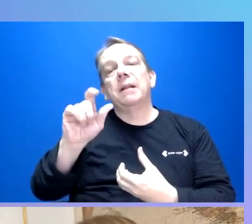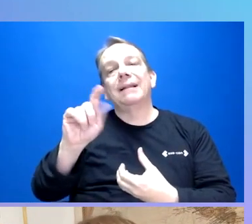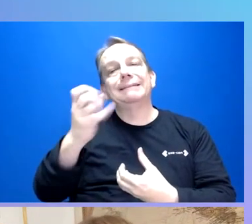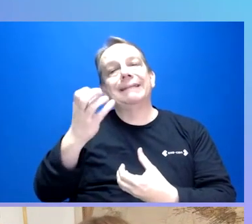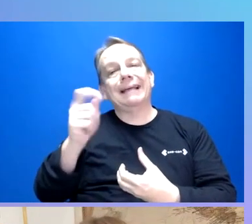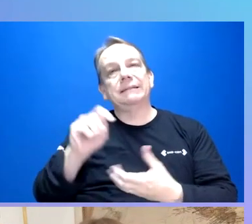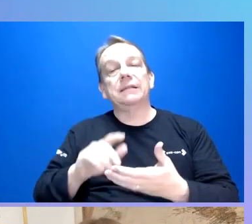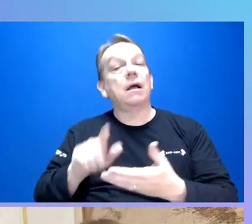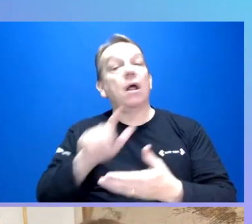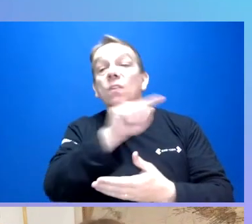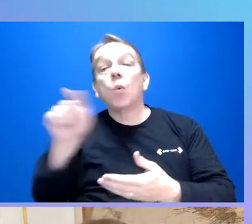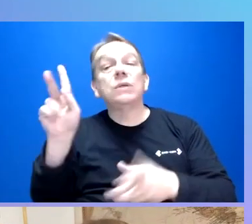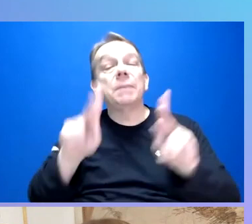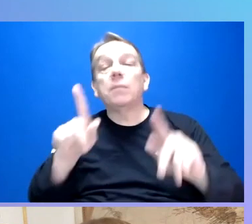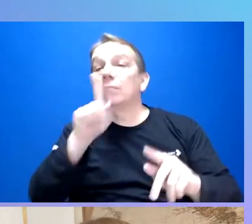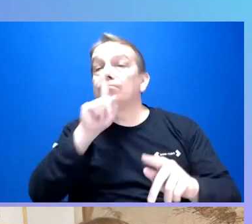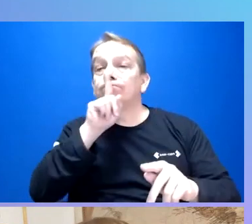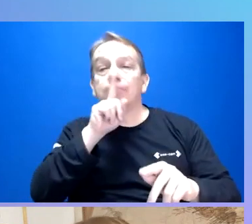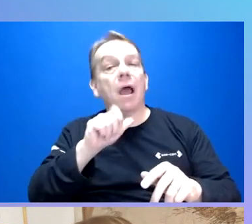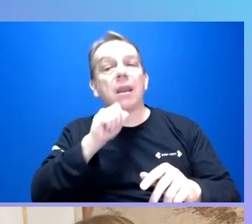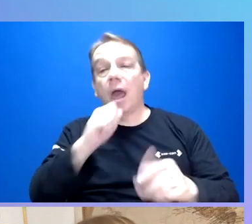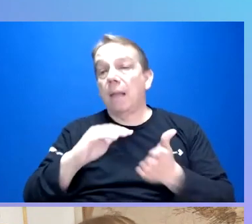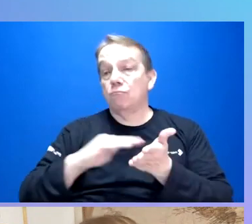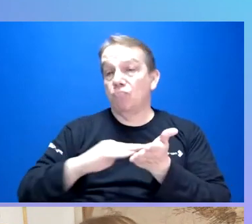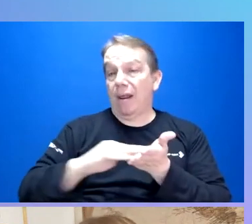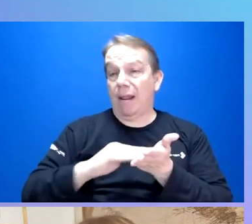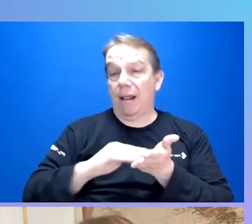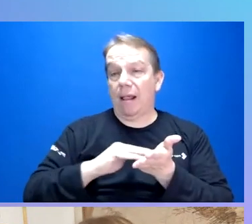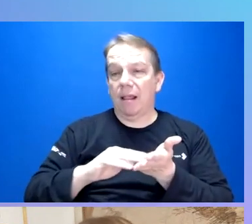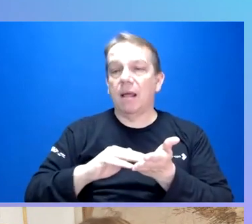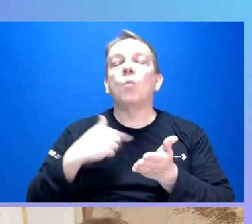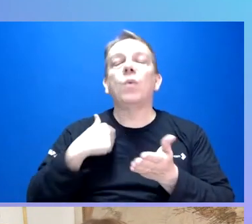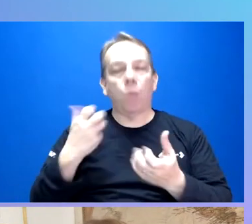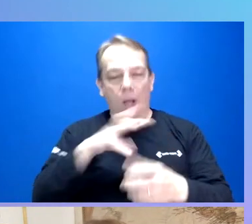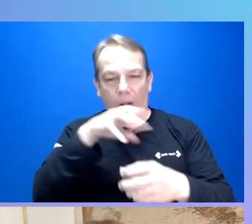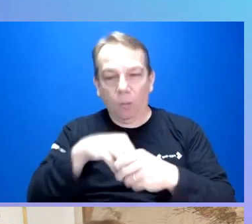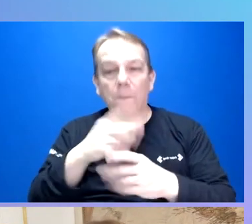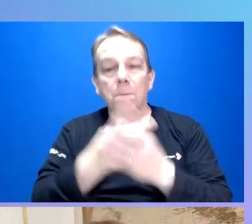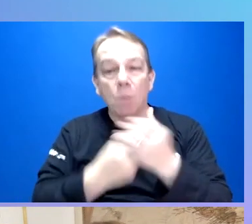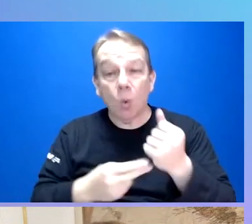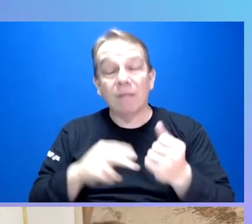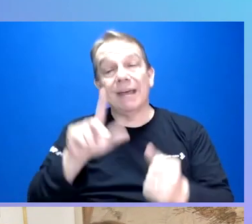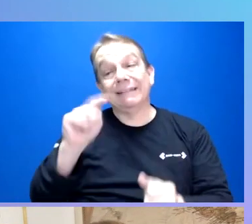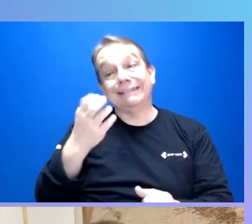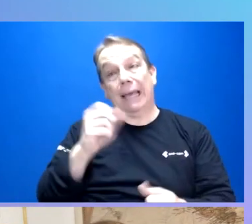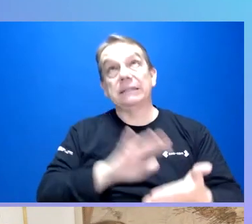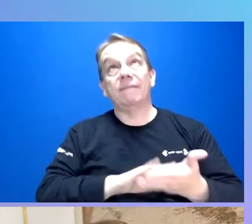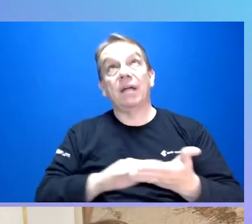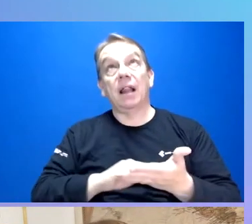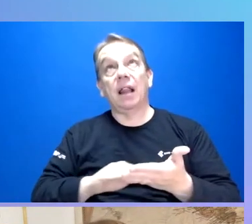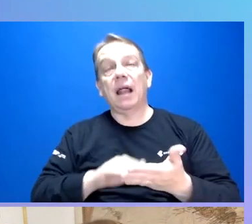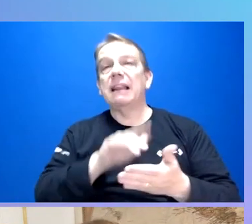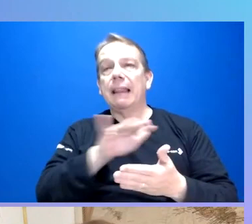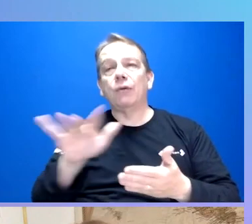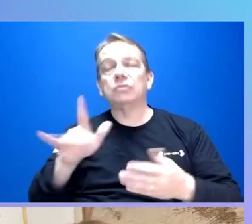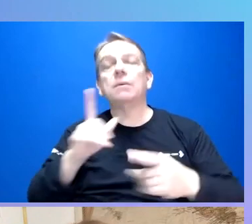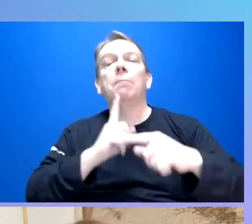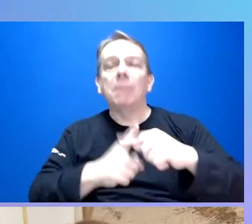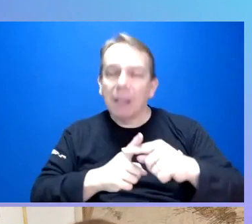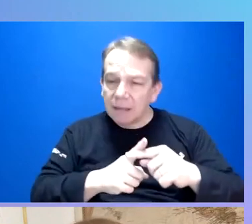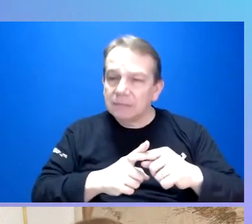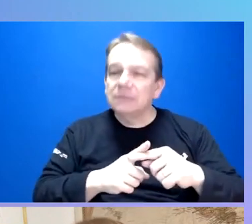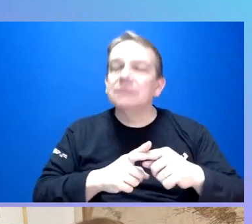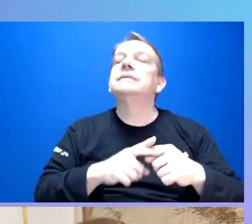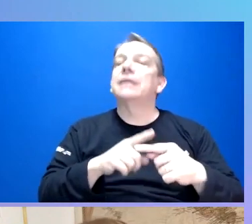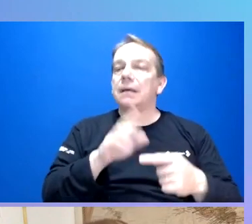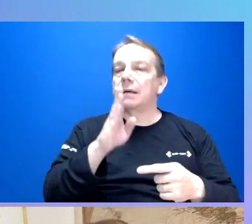read Braille, but I do think in the future we want to include Braille labels as well. The image on this slide shows a close-up of the tactile QR